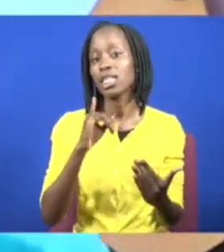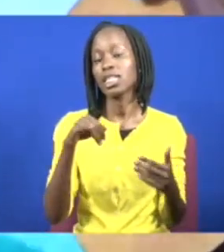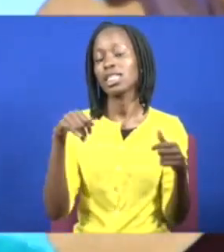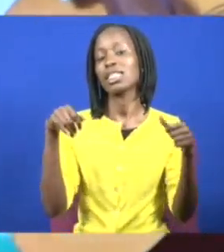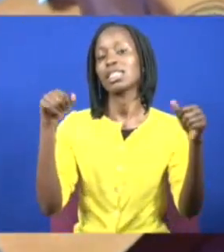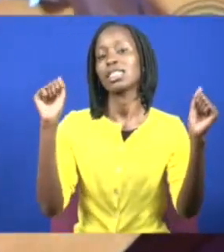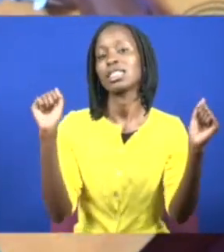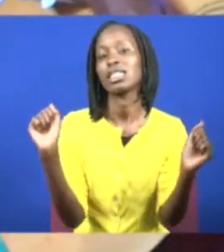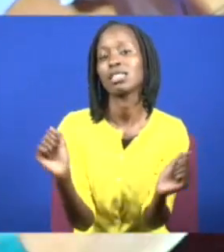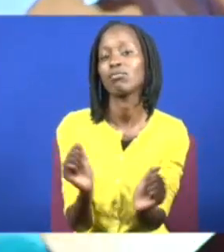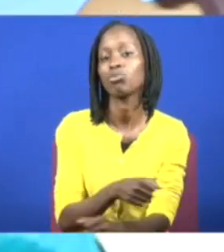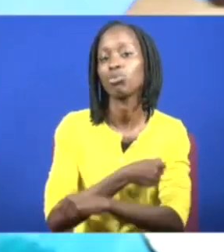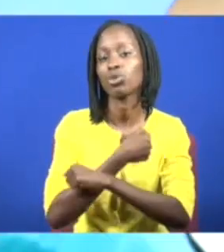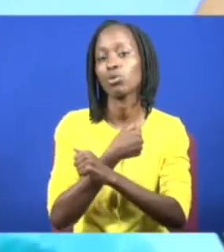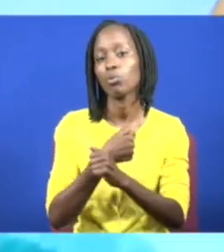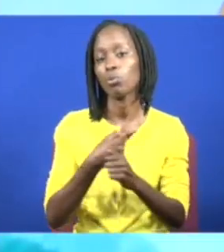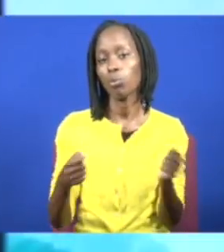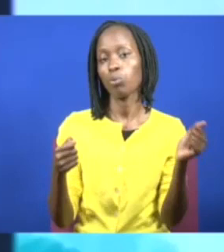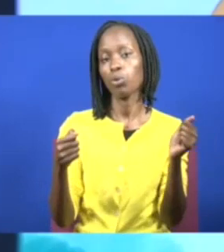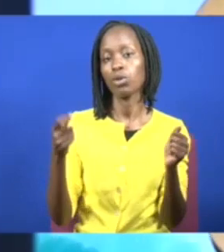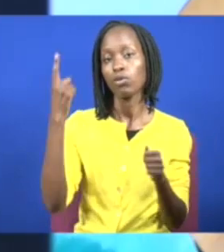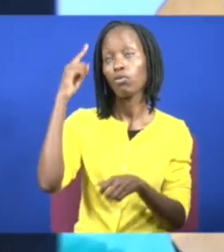Lord, yeah, yeah, Asilo,